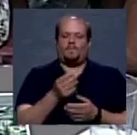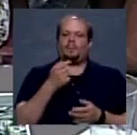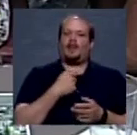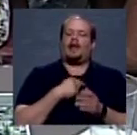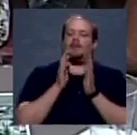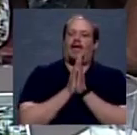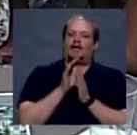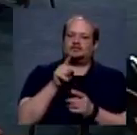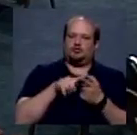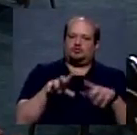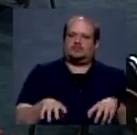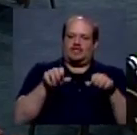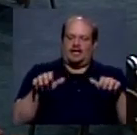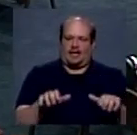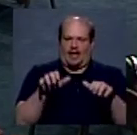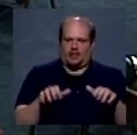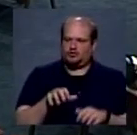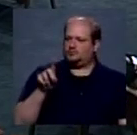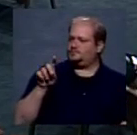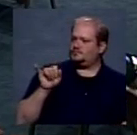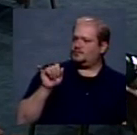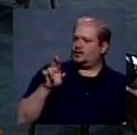you to take some action. Director Wright,